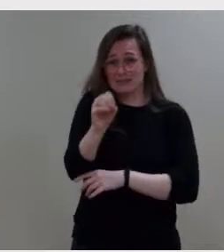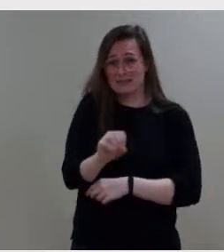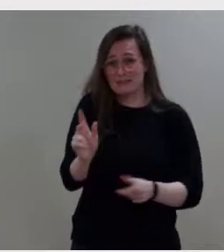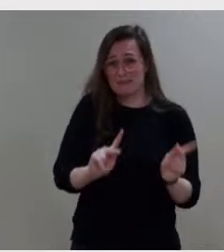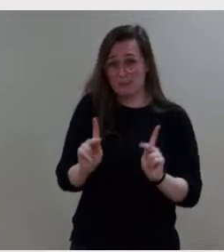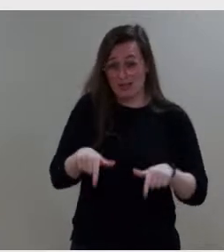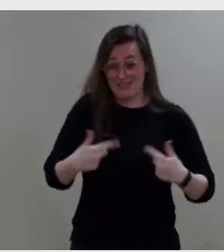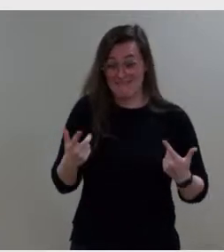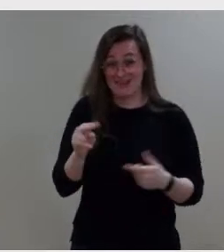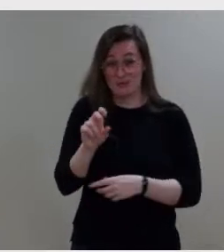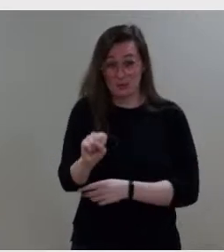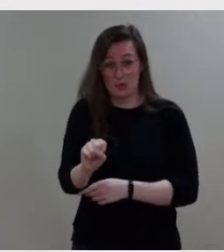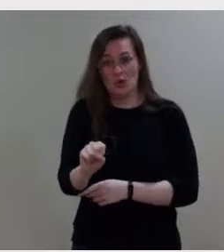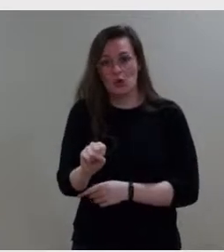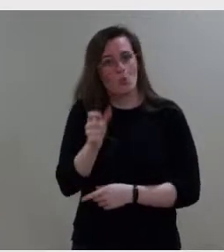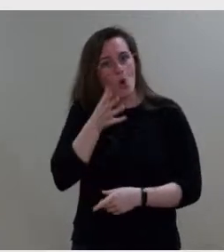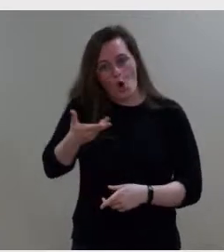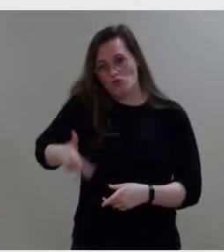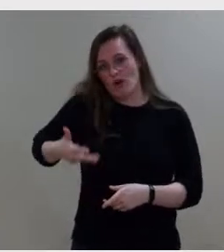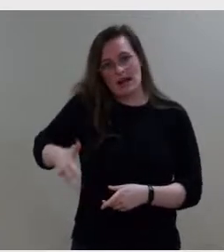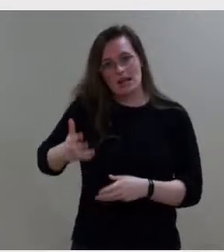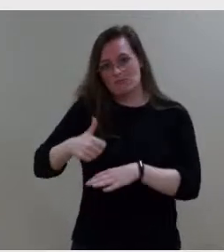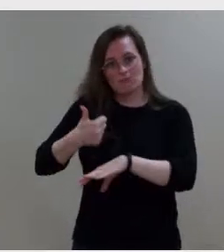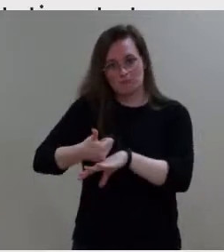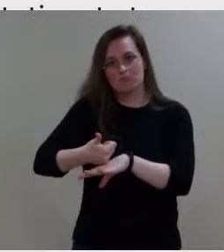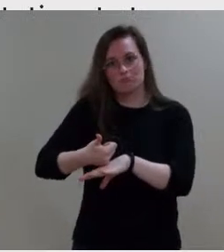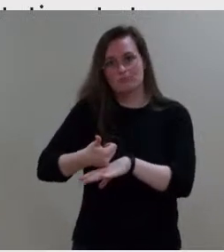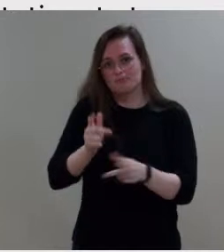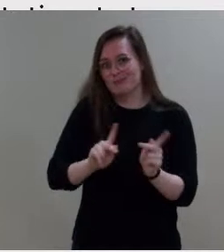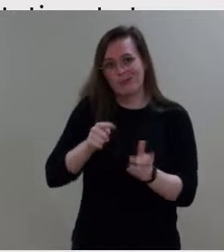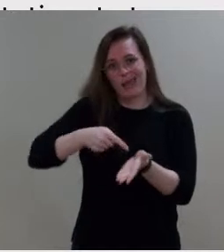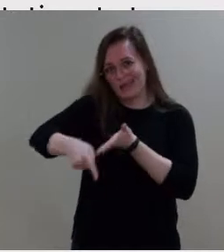be a known commodity.